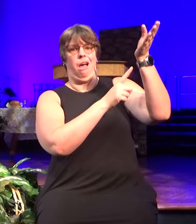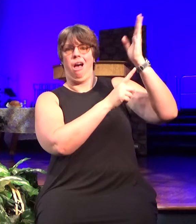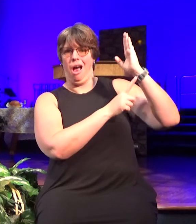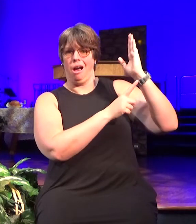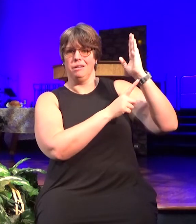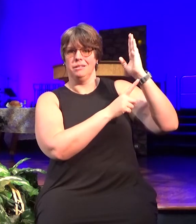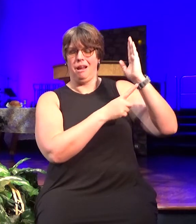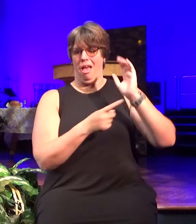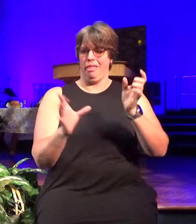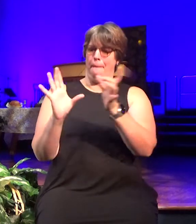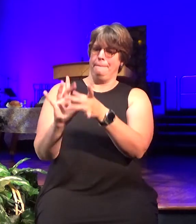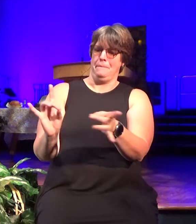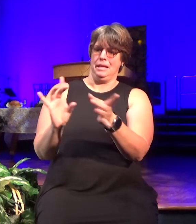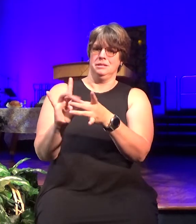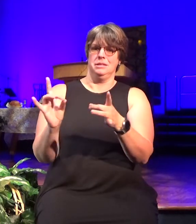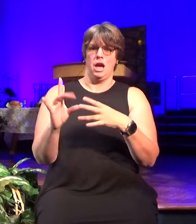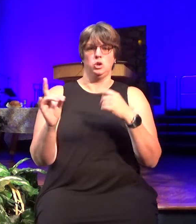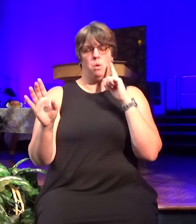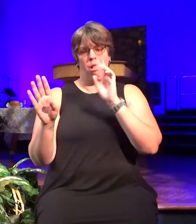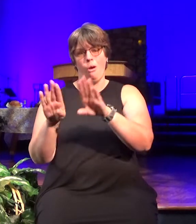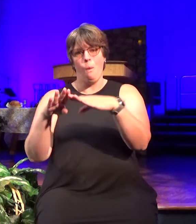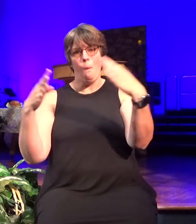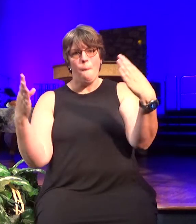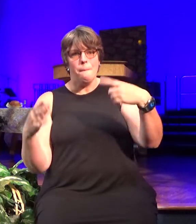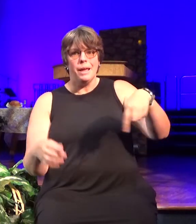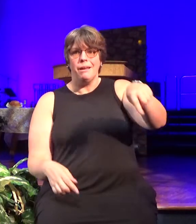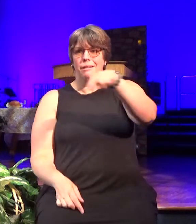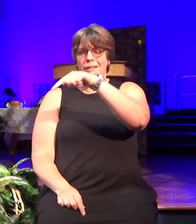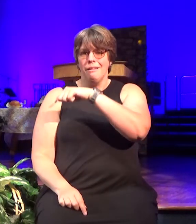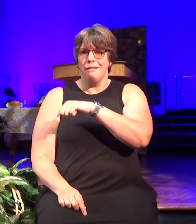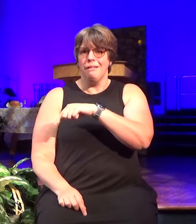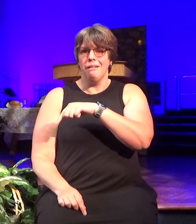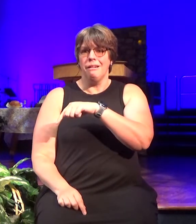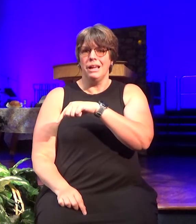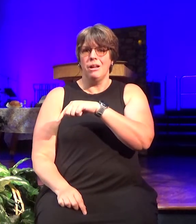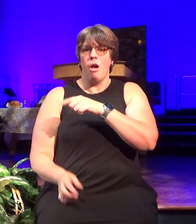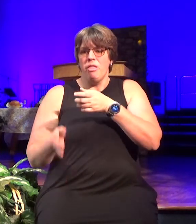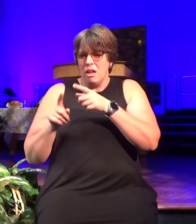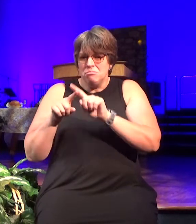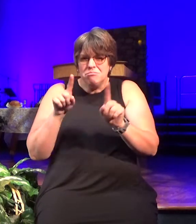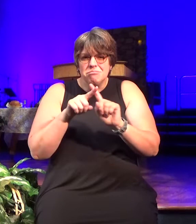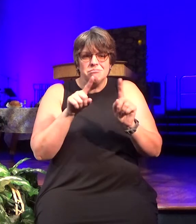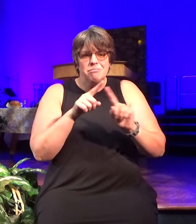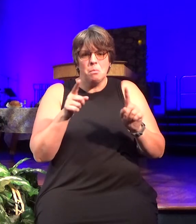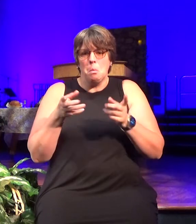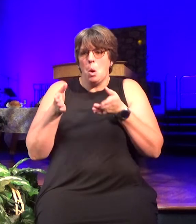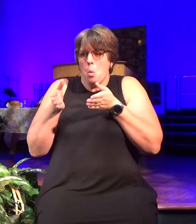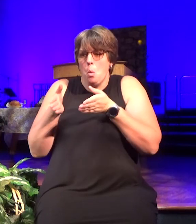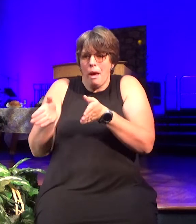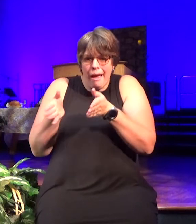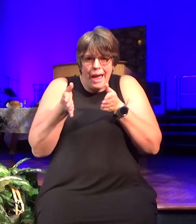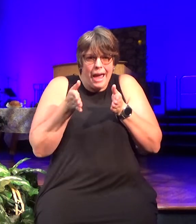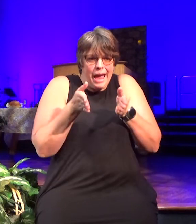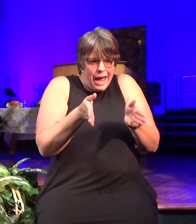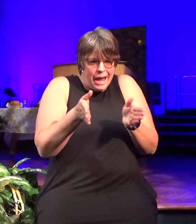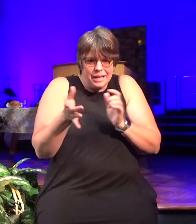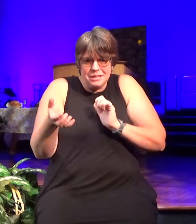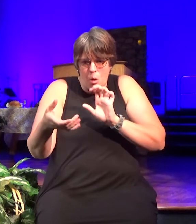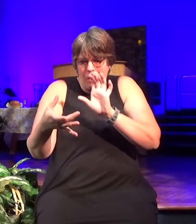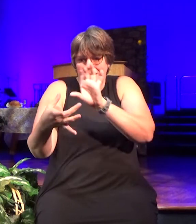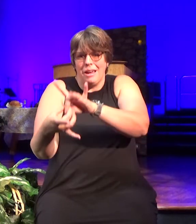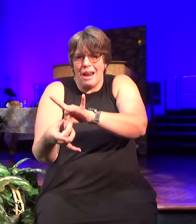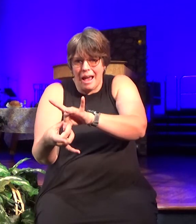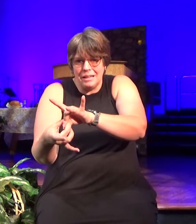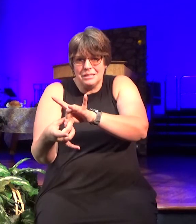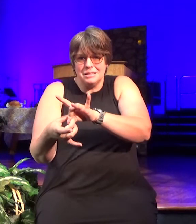within us today all those ways that we connect deep within so that we can soar and feel